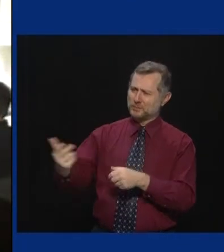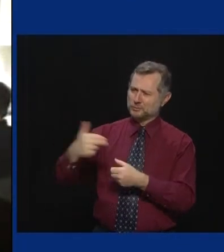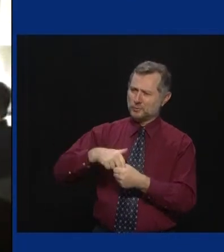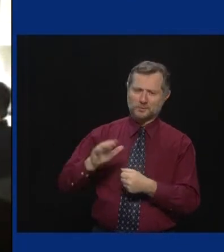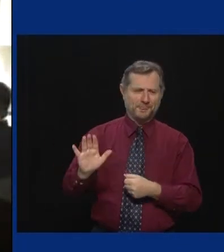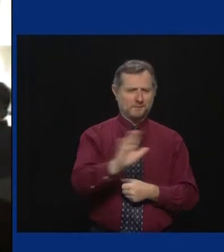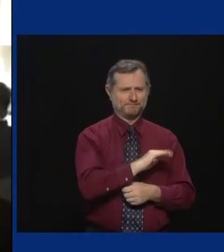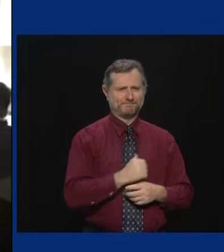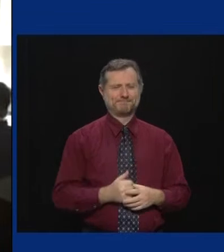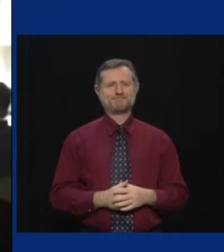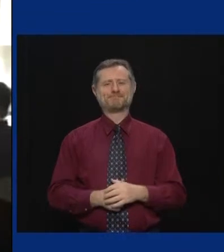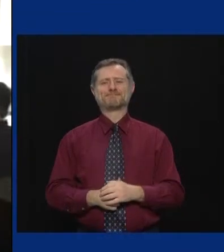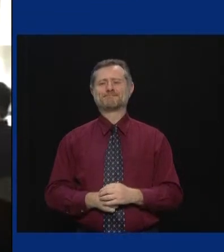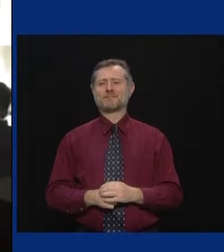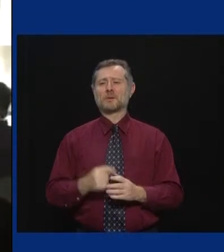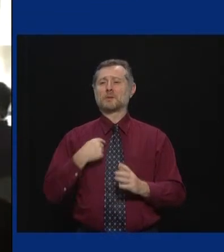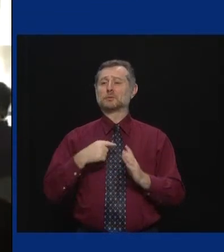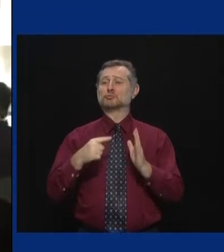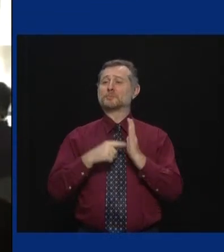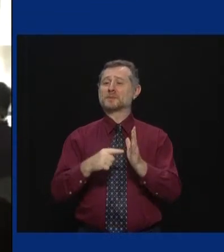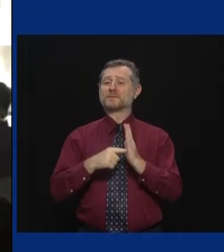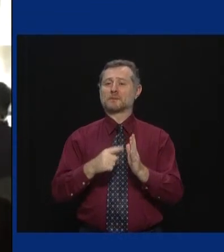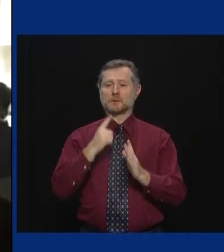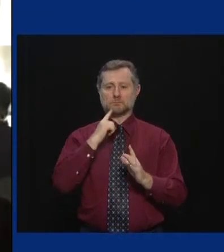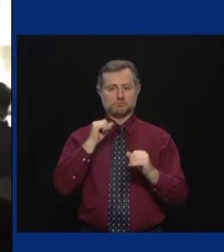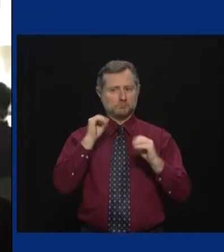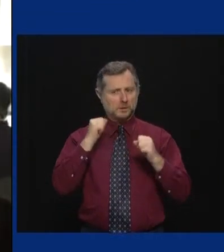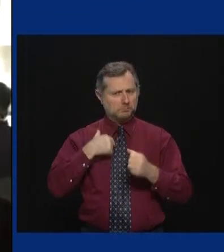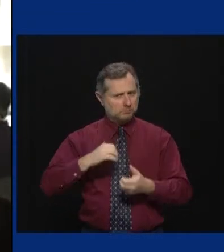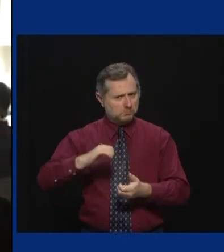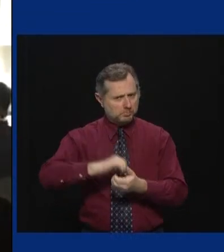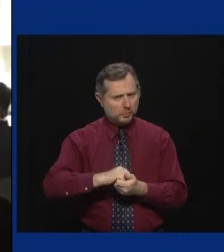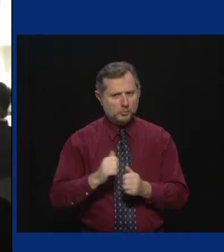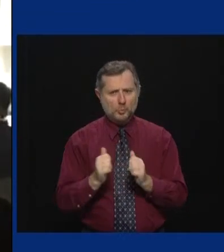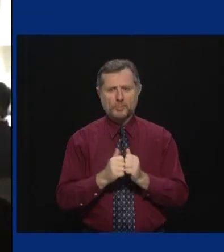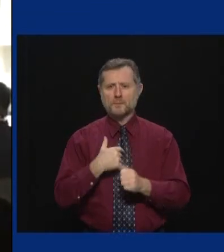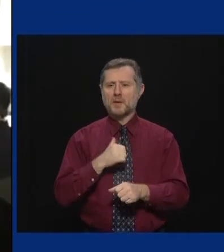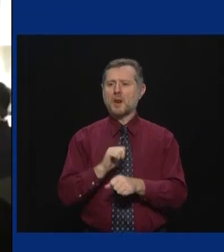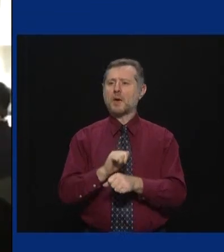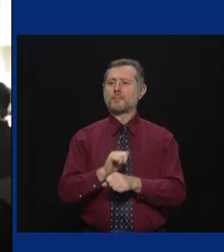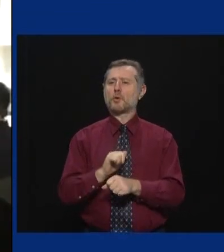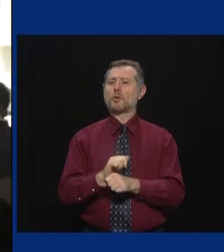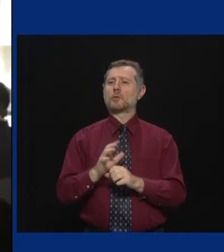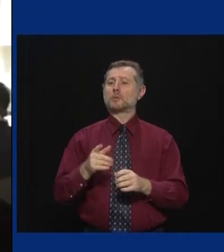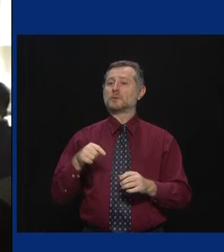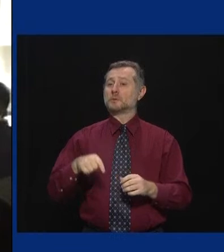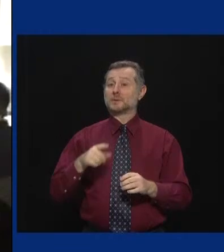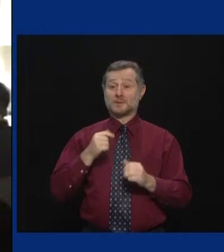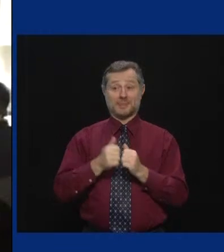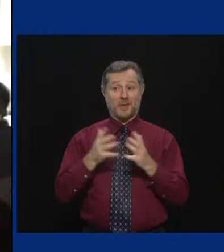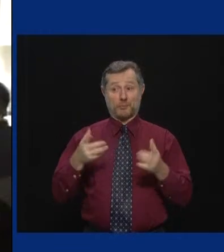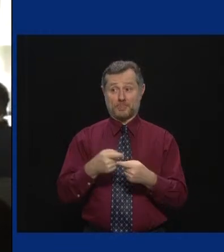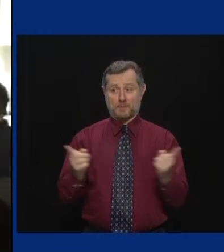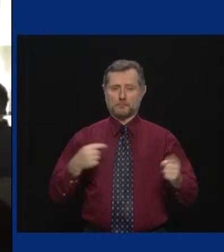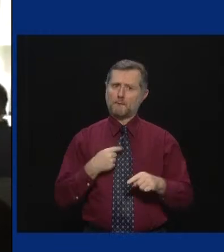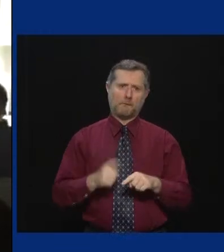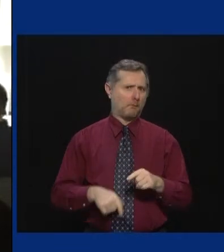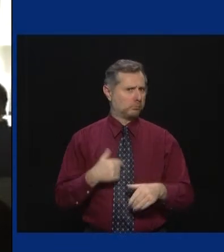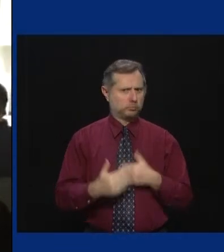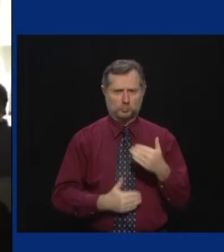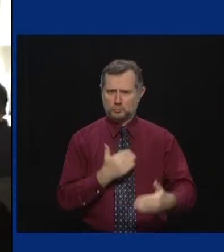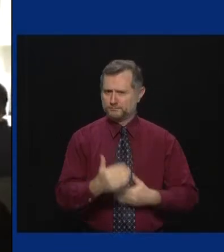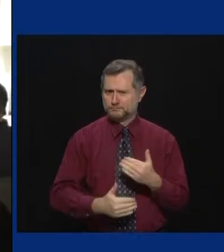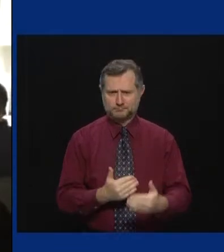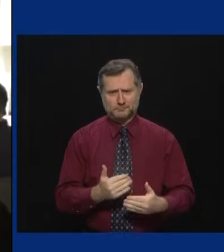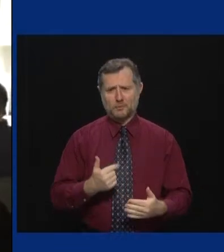And representing our incredible partnership with labor, couldn't do it without them. They make it happen each and every day. It's Lou